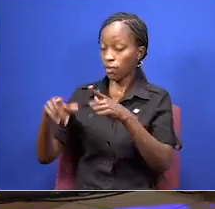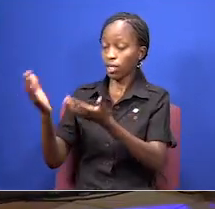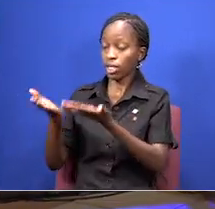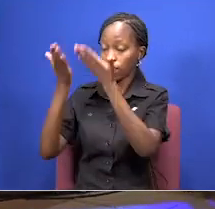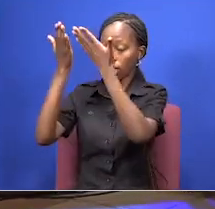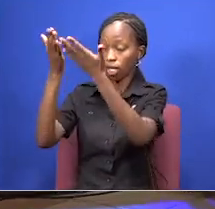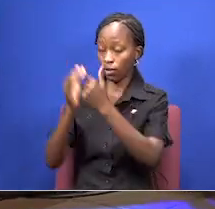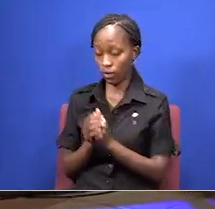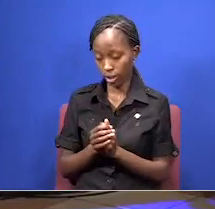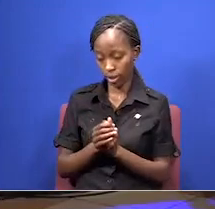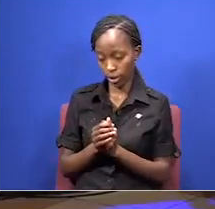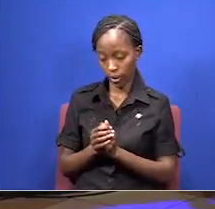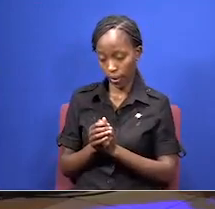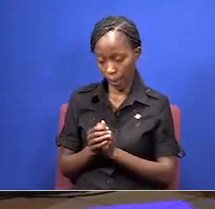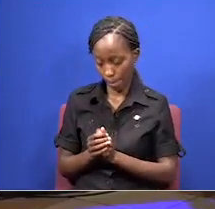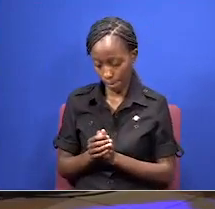Oh, oh, oh.